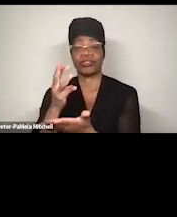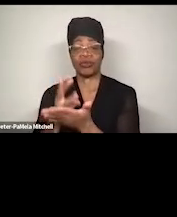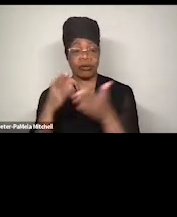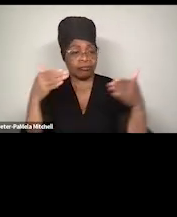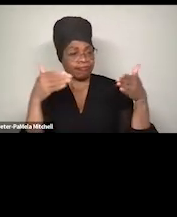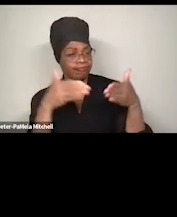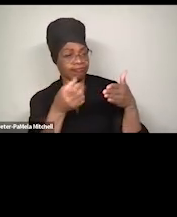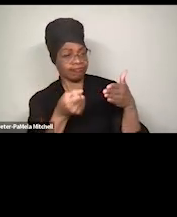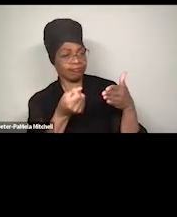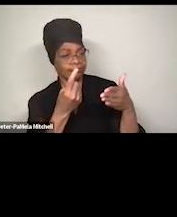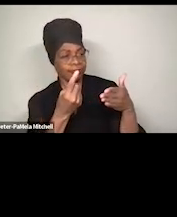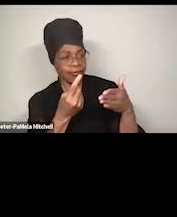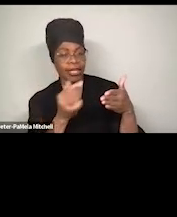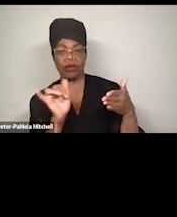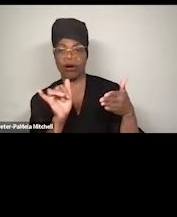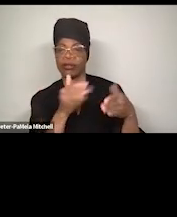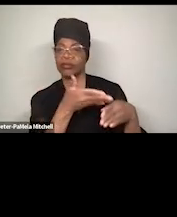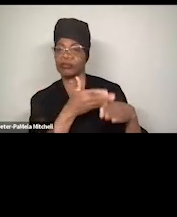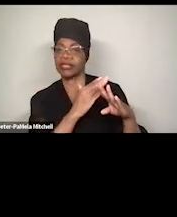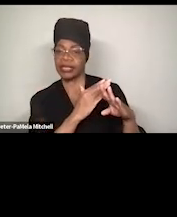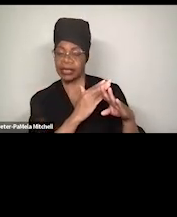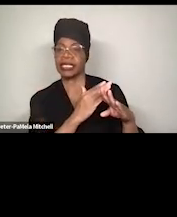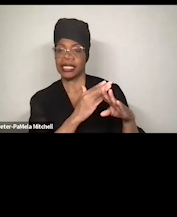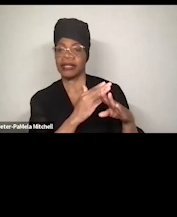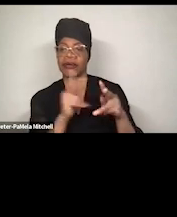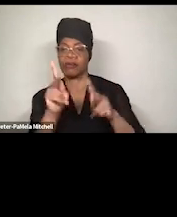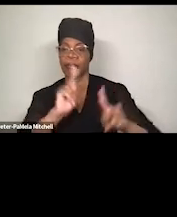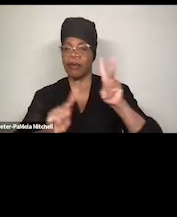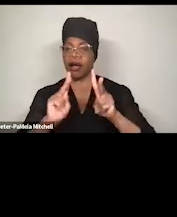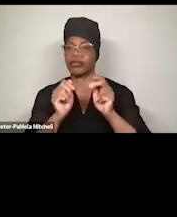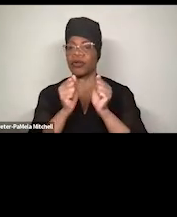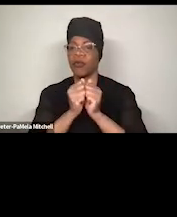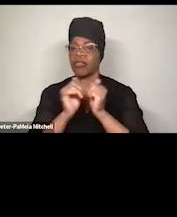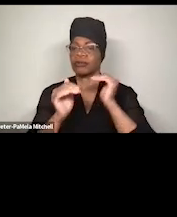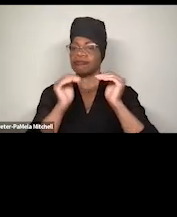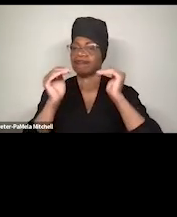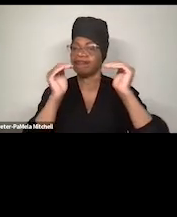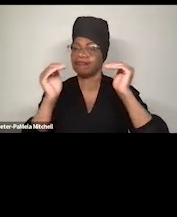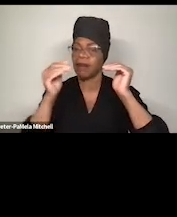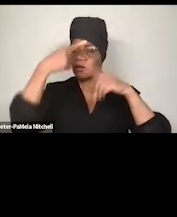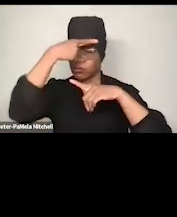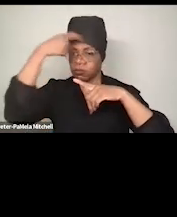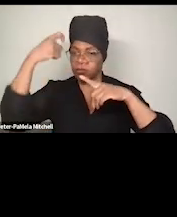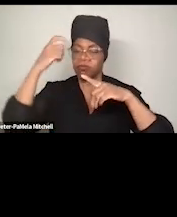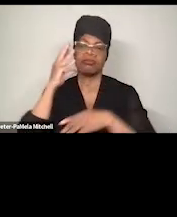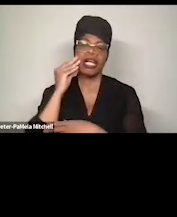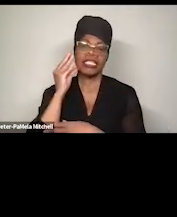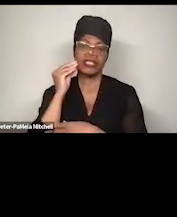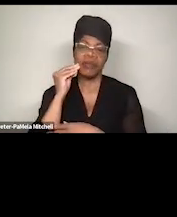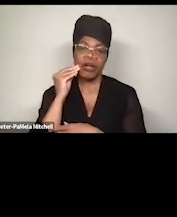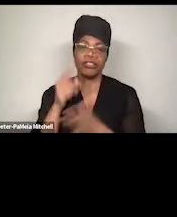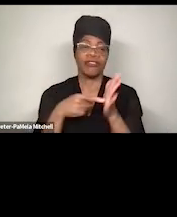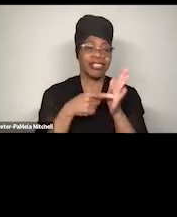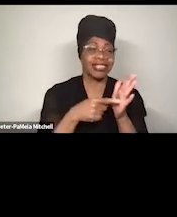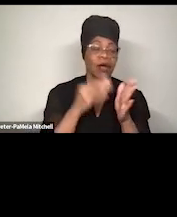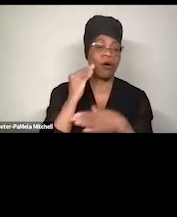enhancing understanding of risk and protective factors for populations with an elevated likelihood of traumatic experiences like homeless young